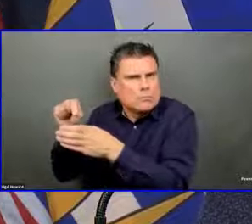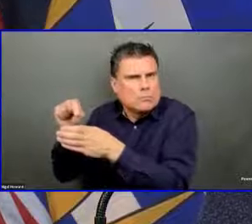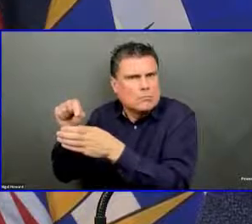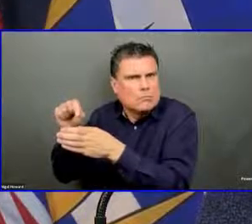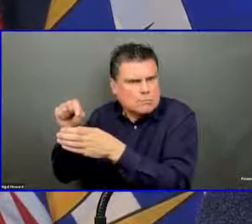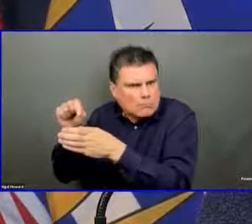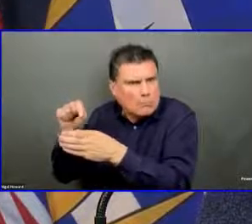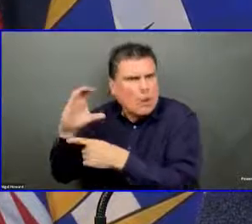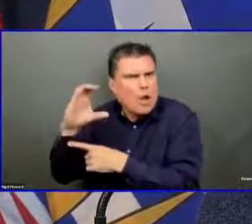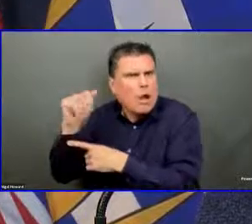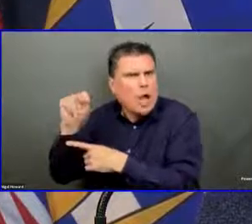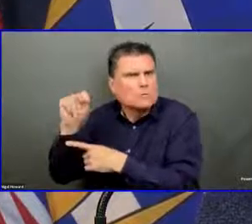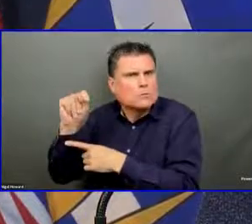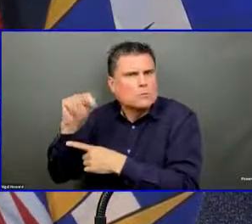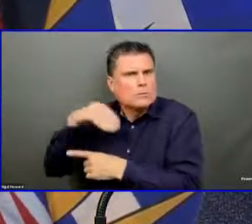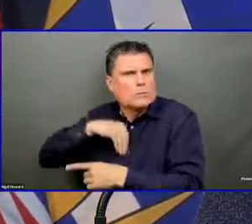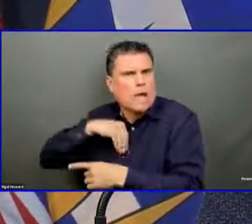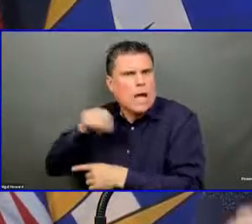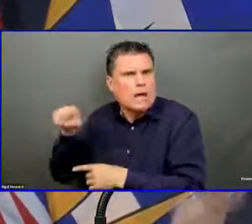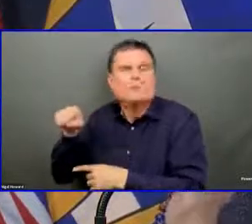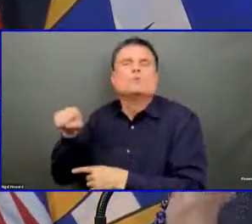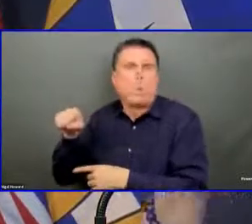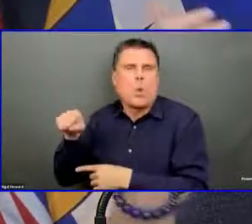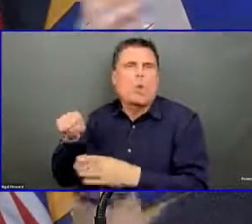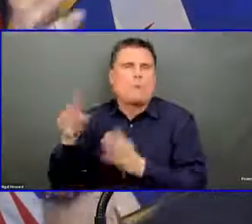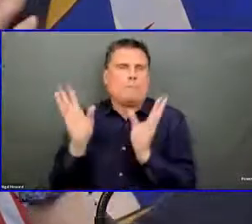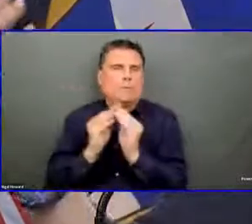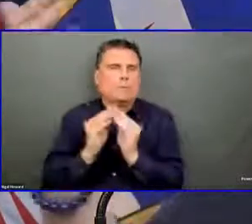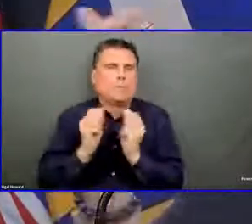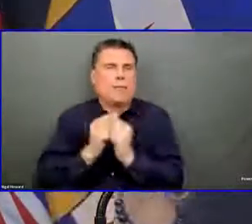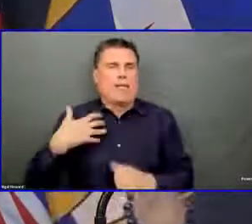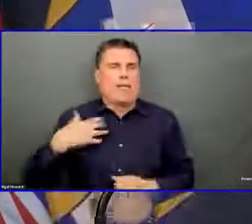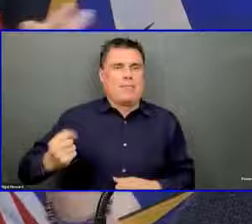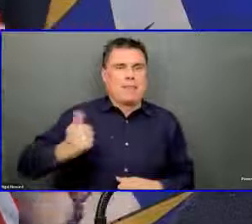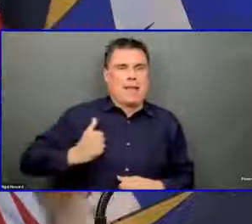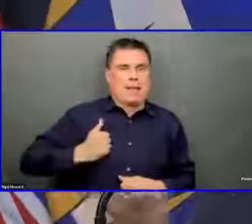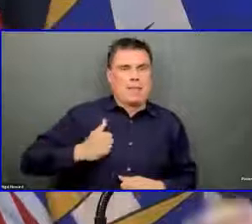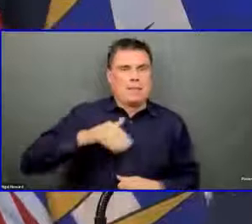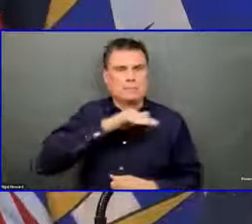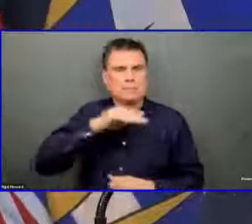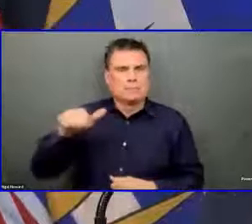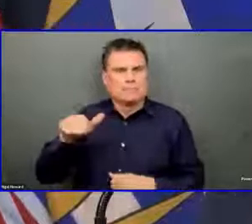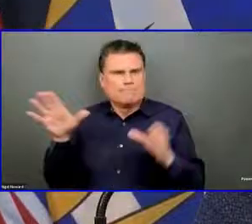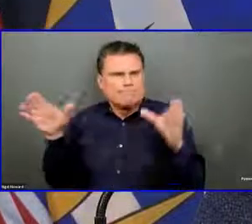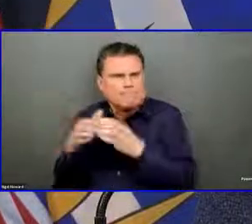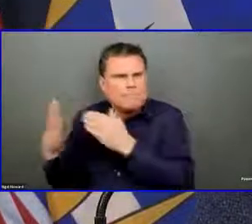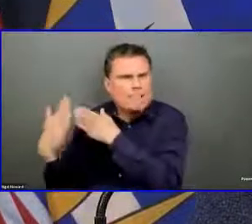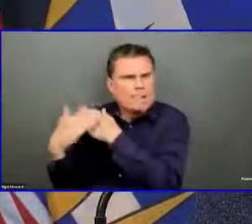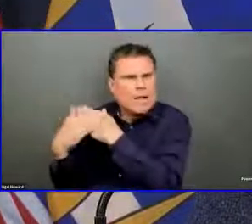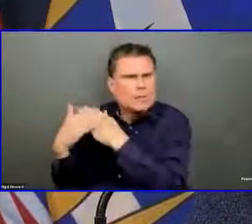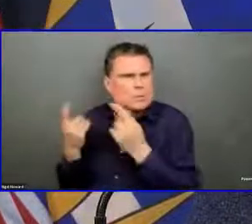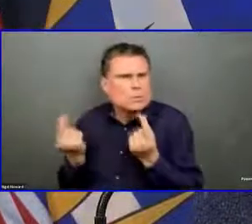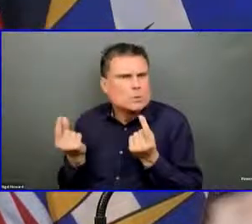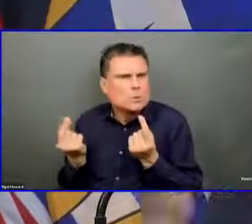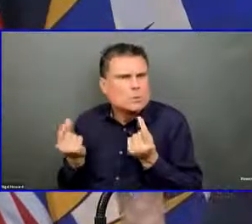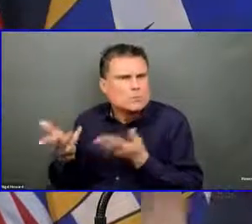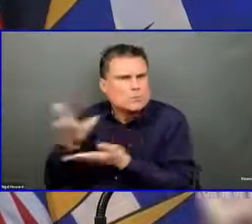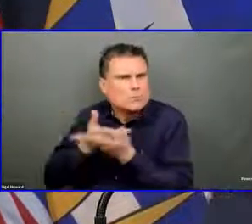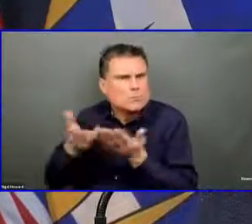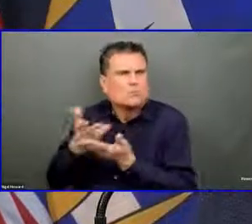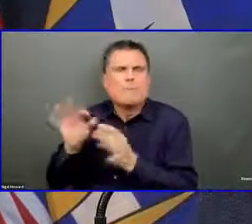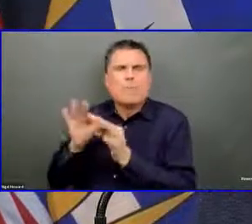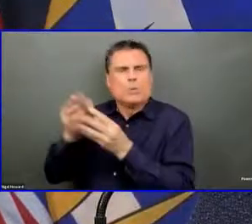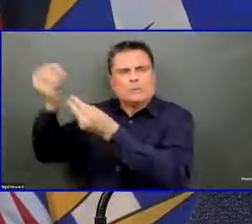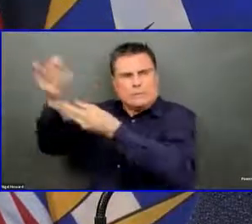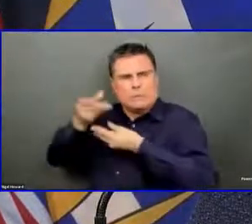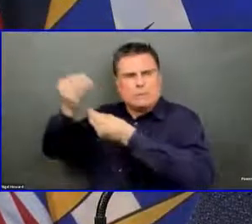our special advisory committee and our Health Canada. Our regulator is sharing information with the regulators from